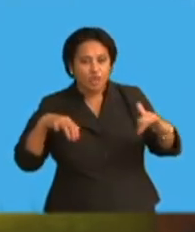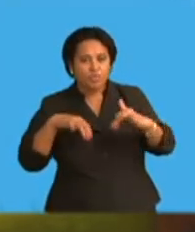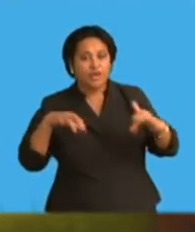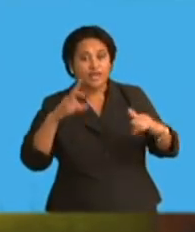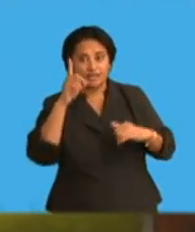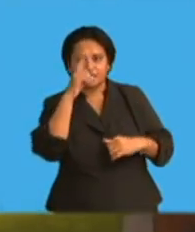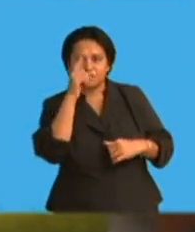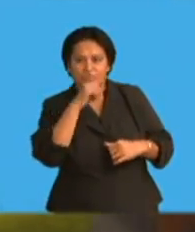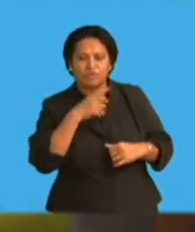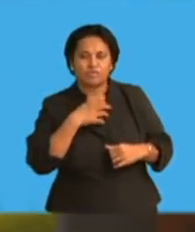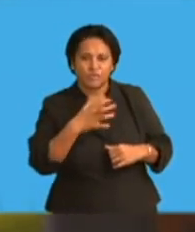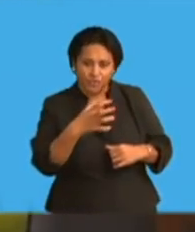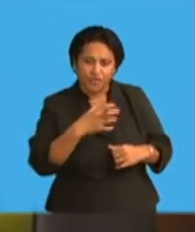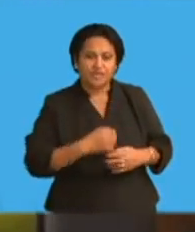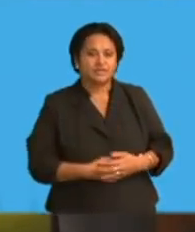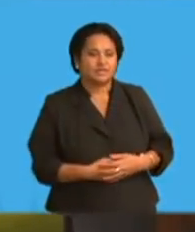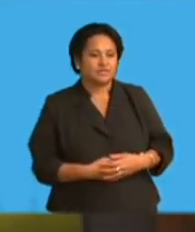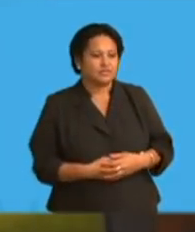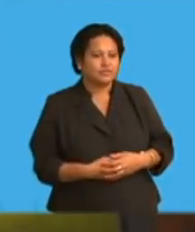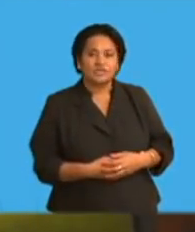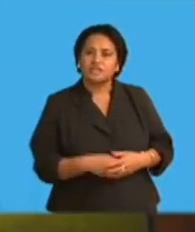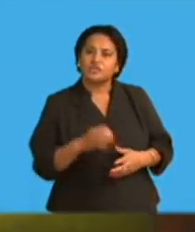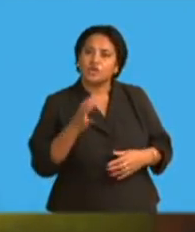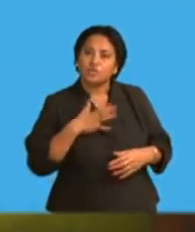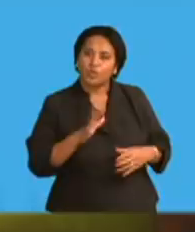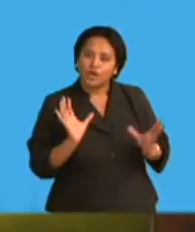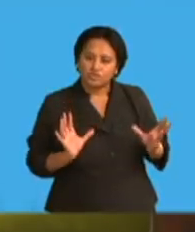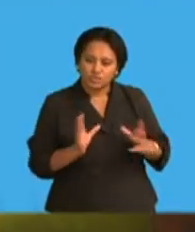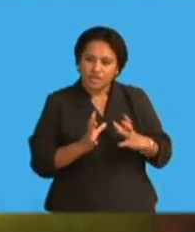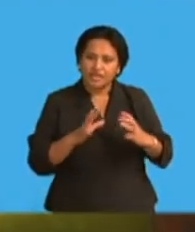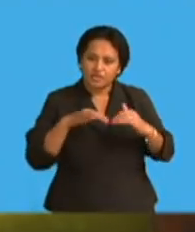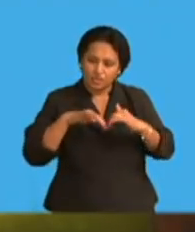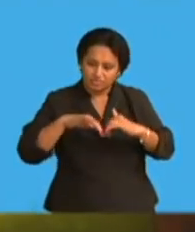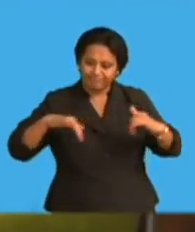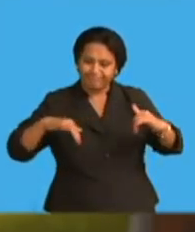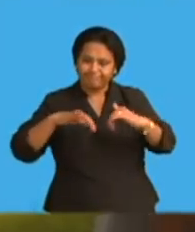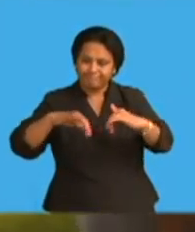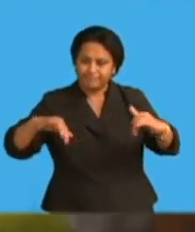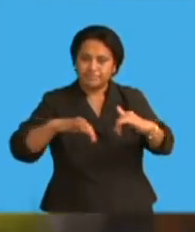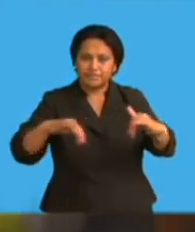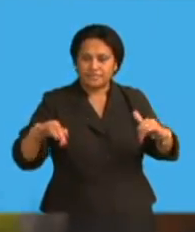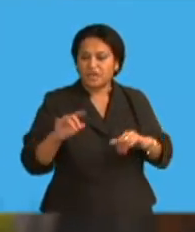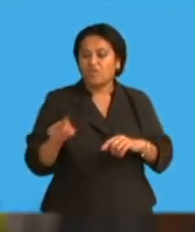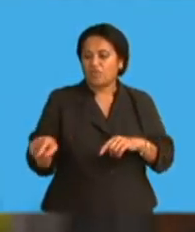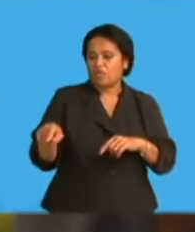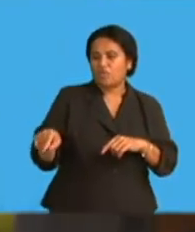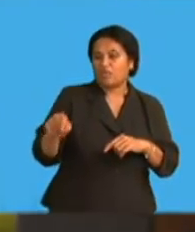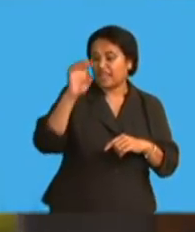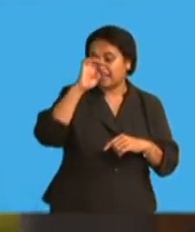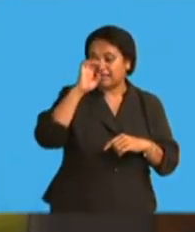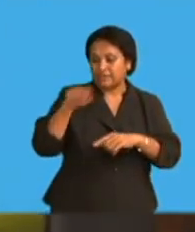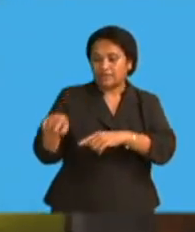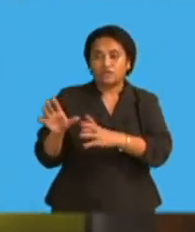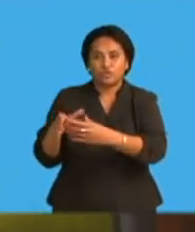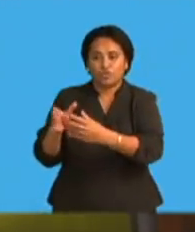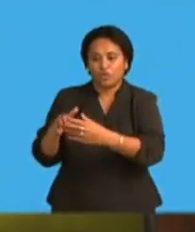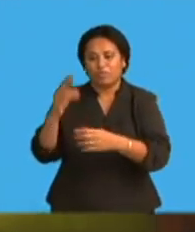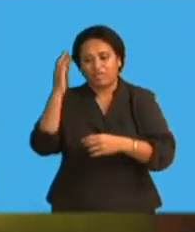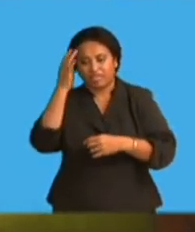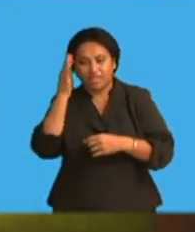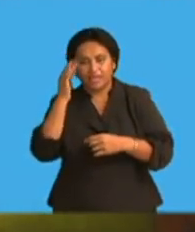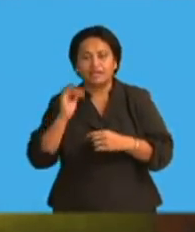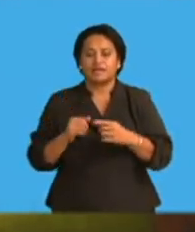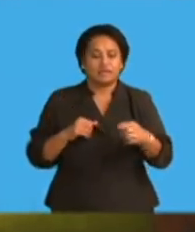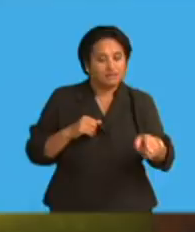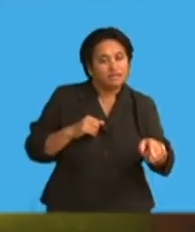you homogenize people, you'll say all of these people in this ethnic group think like this. All of these people think like this. But, Madam Speaker,